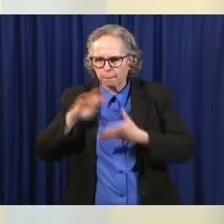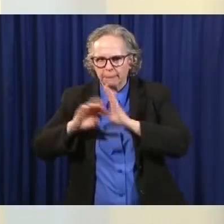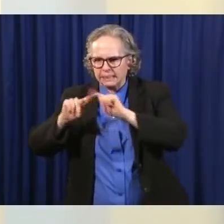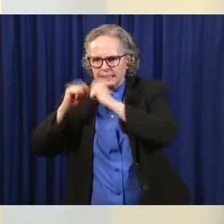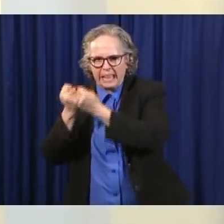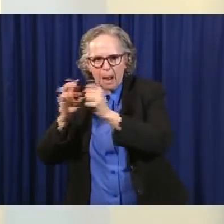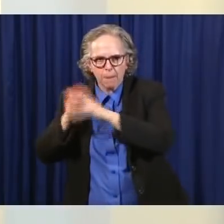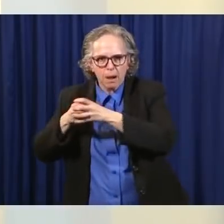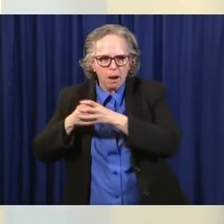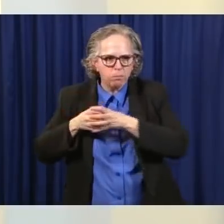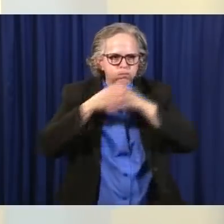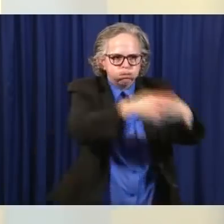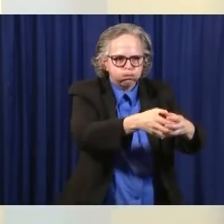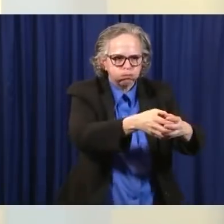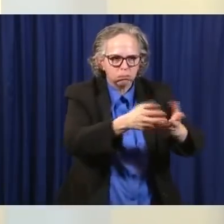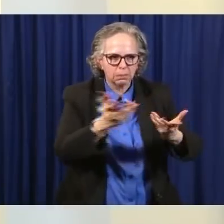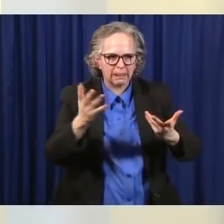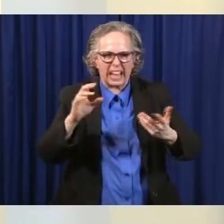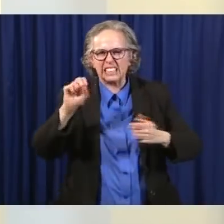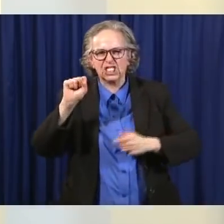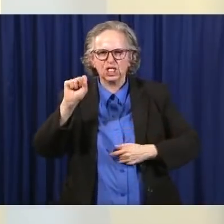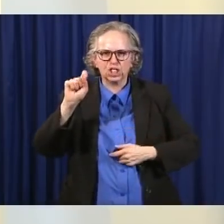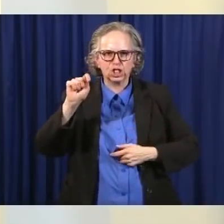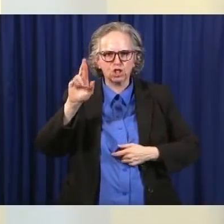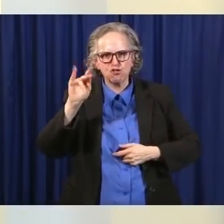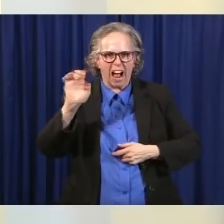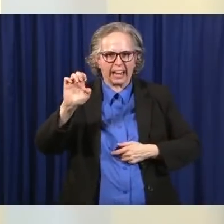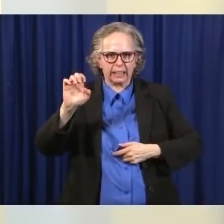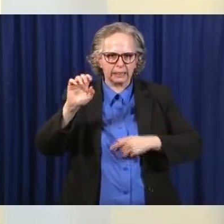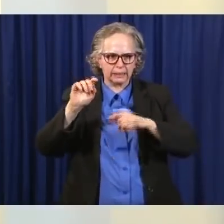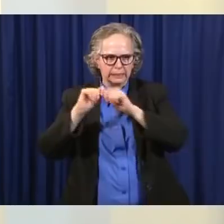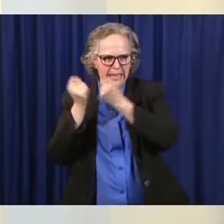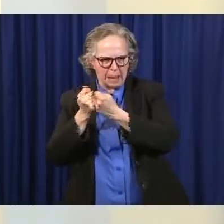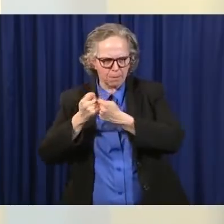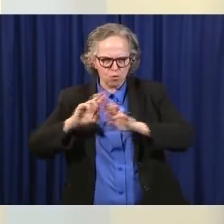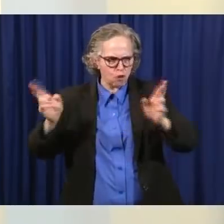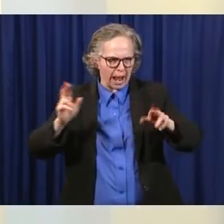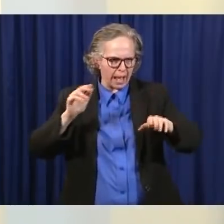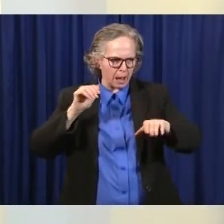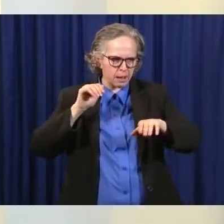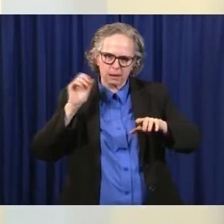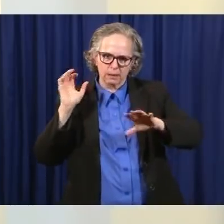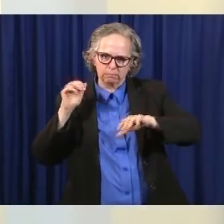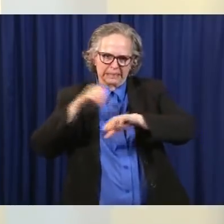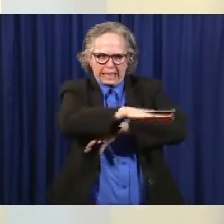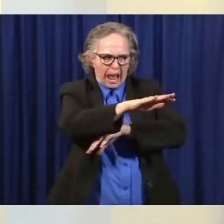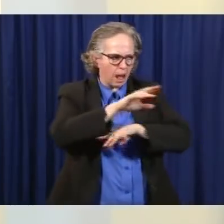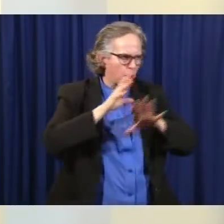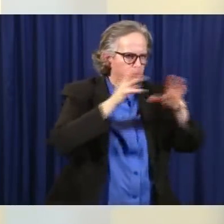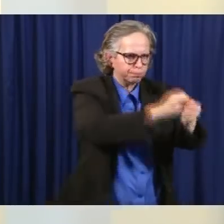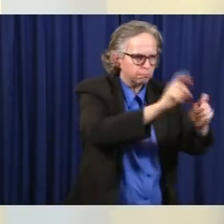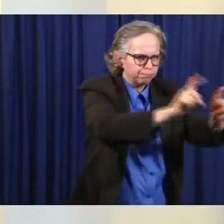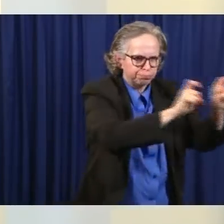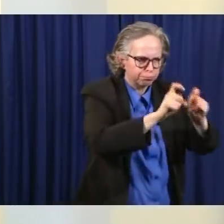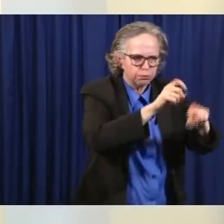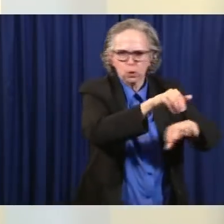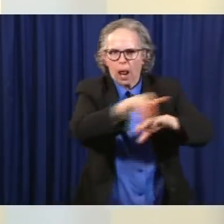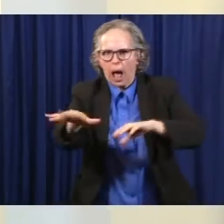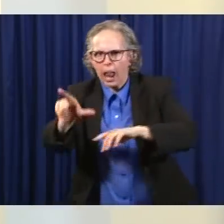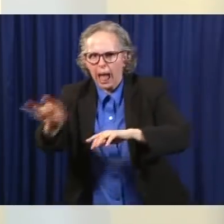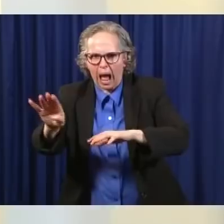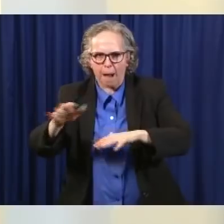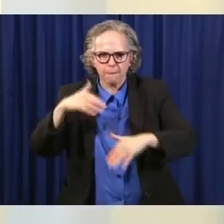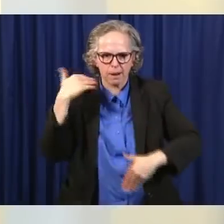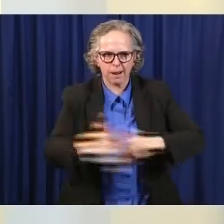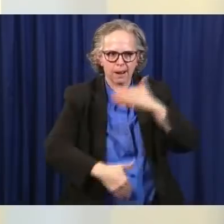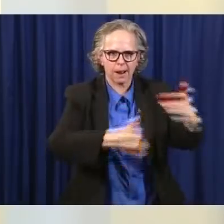strike teams that actually can go out and be mobile and rush those specimens. We also had a complicating factor of some places actually have